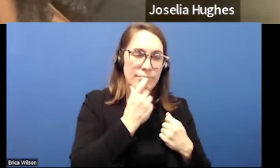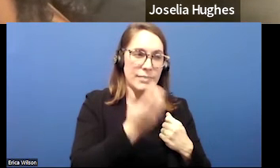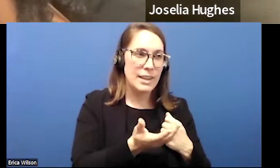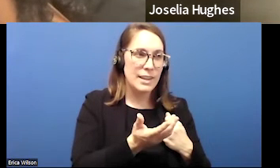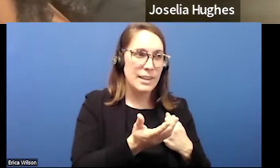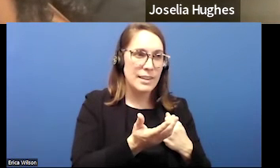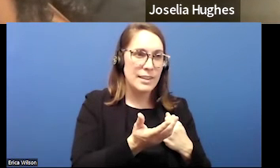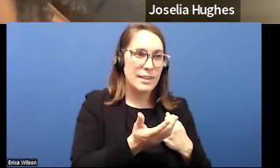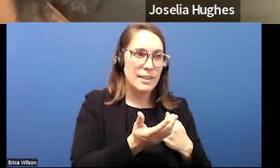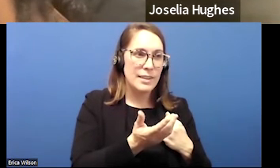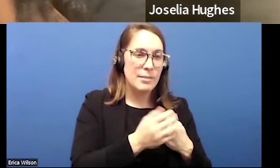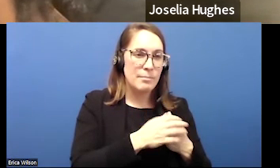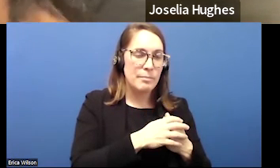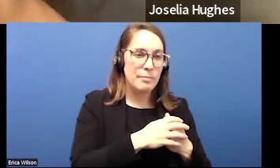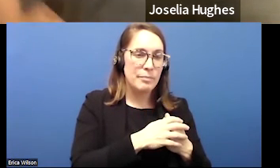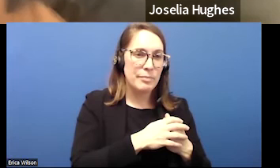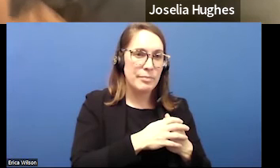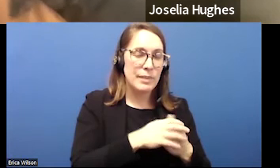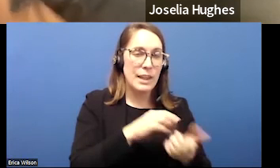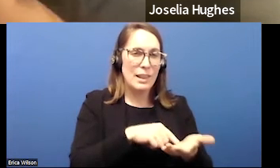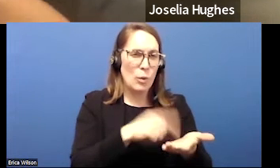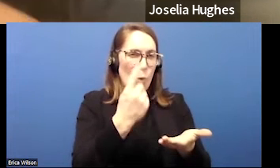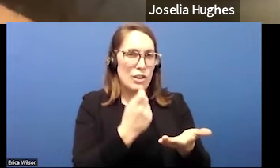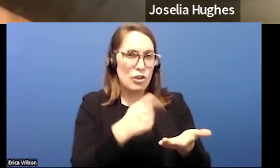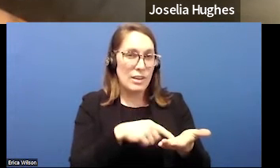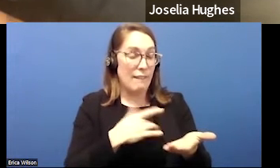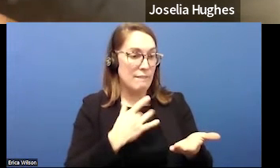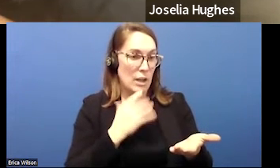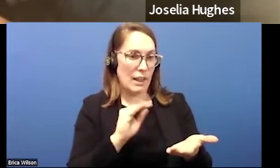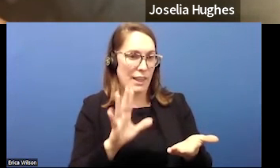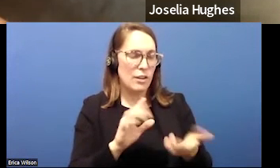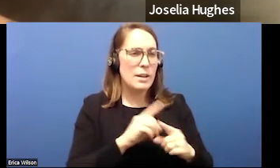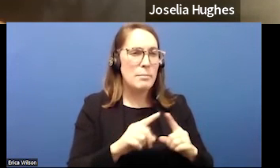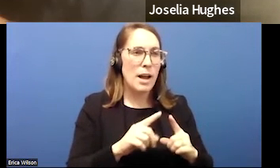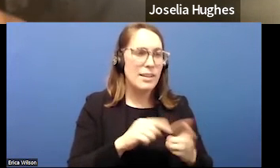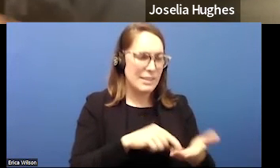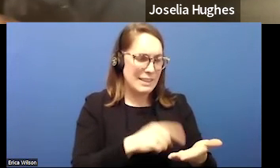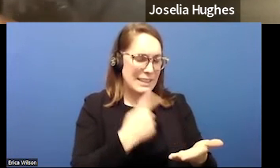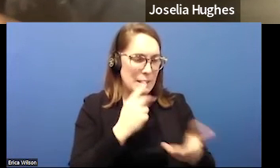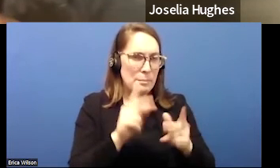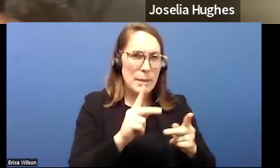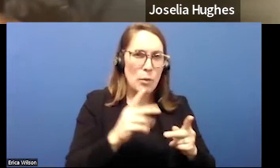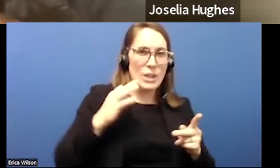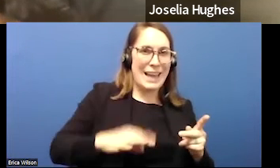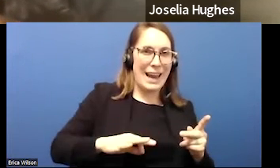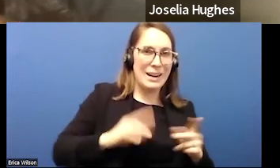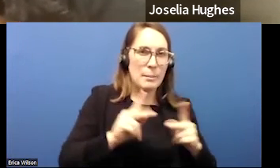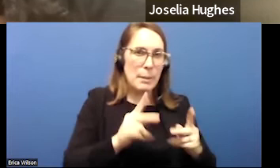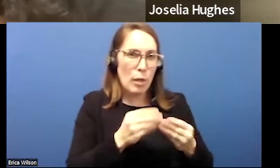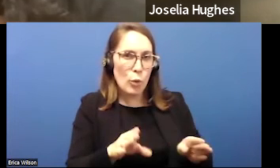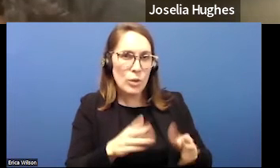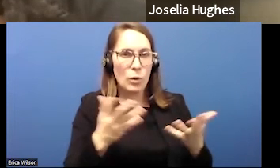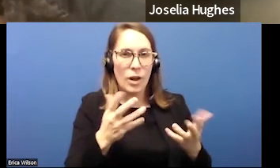uh like just a question, and not I feel very clear, but like what are people are gaining or what are people